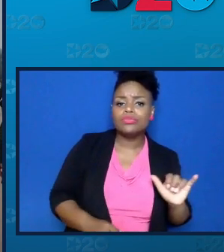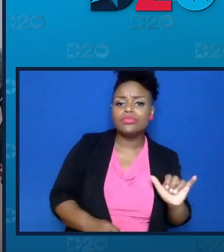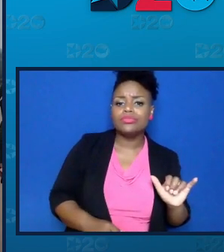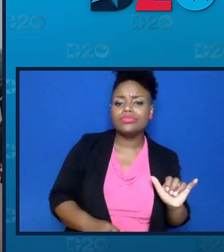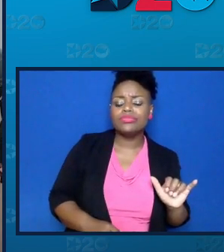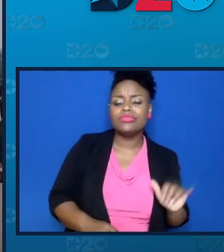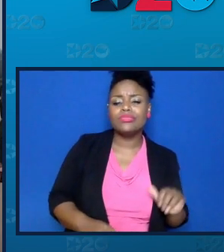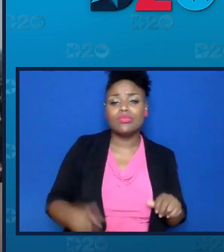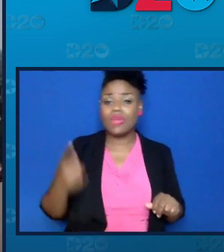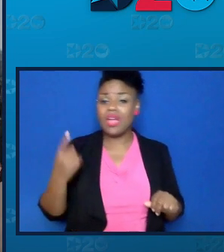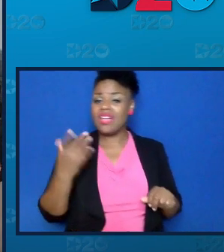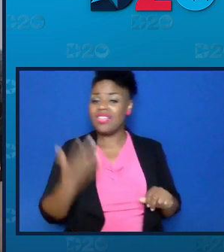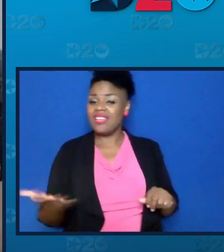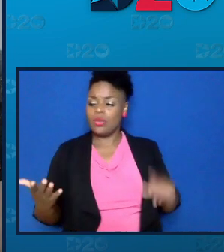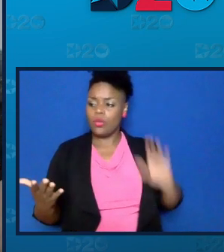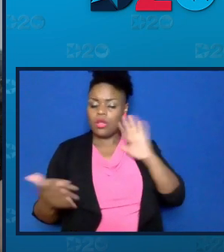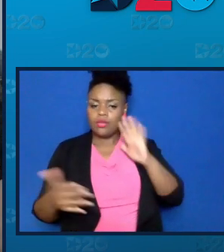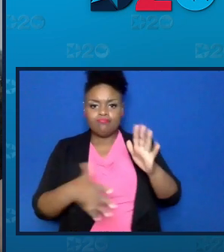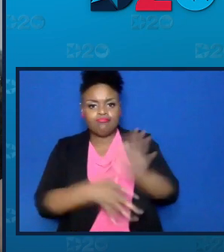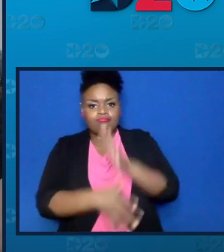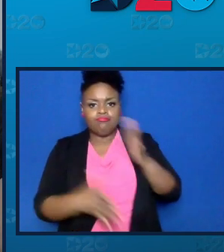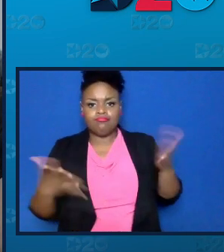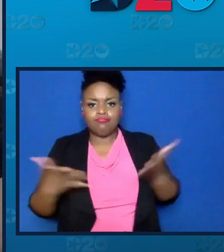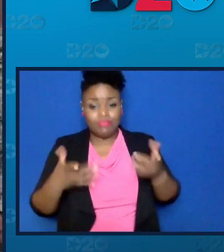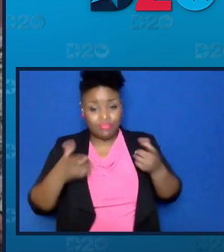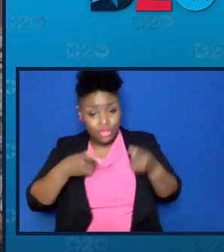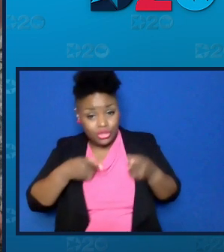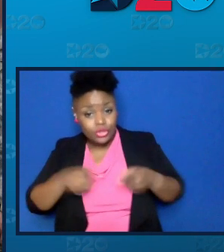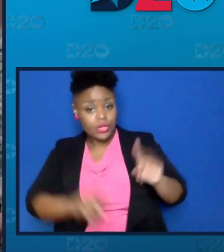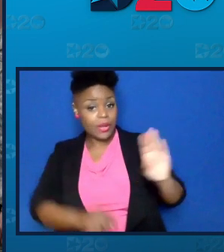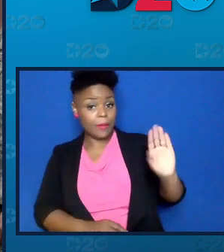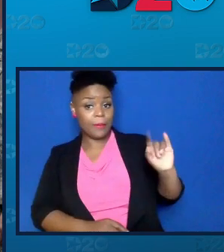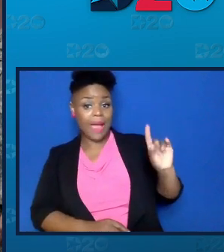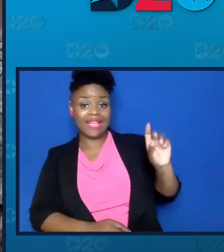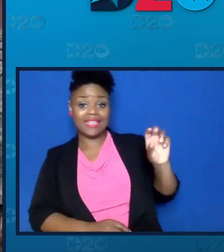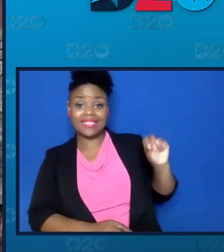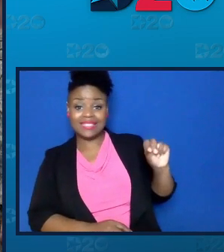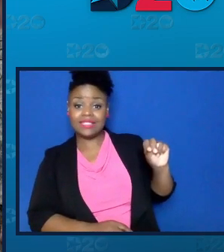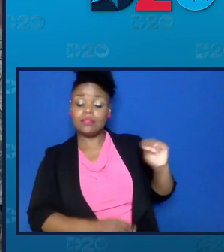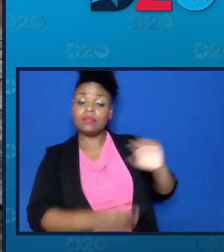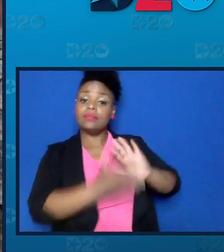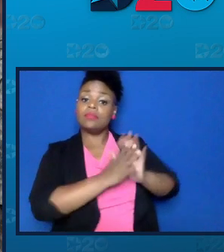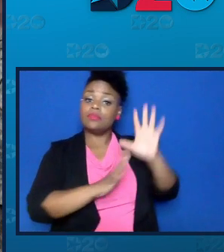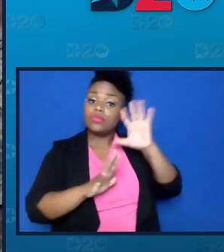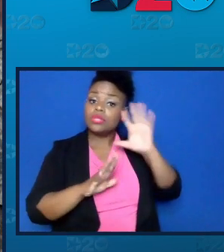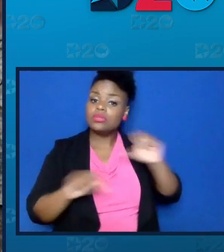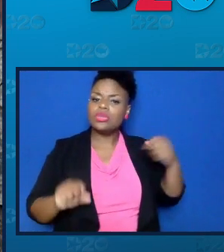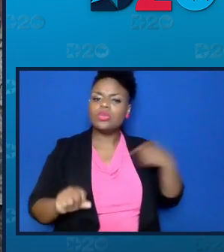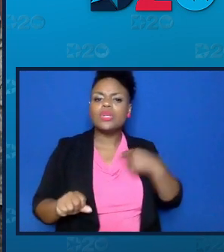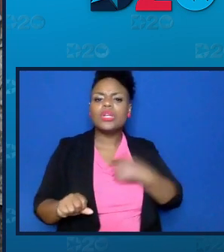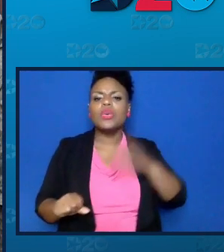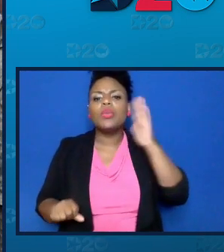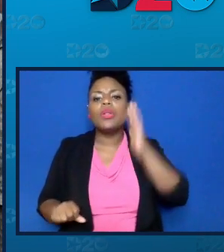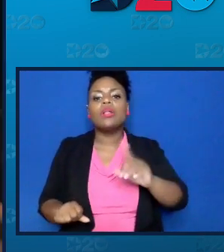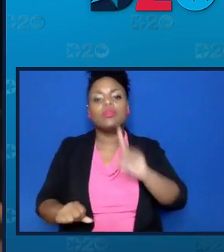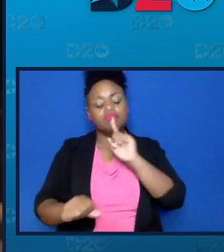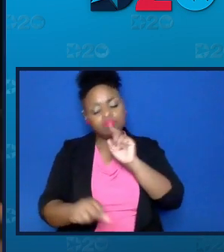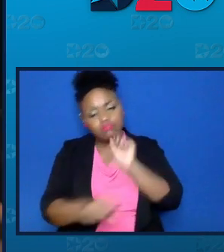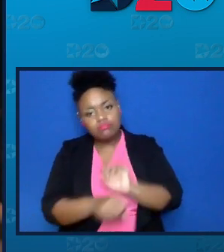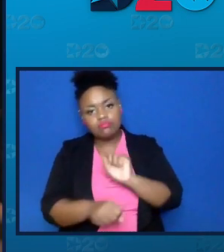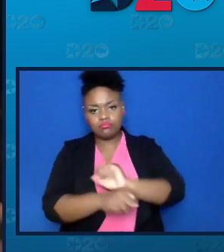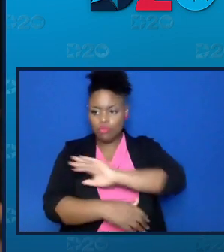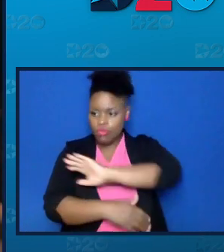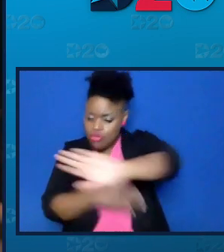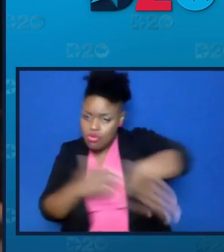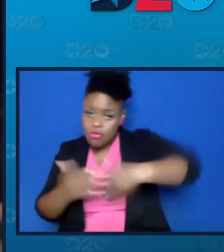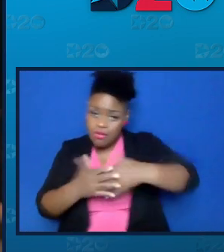in a Biden administration. We will make sure that all Americans have health care, employment, the things